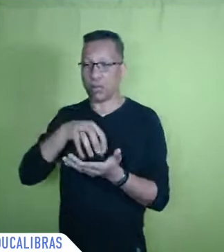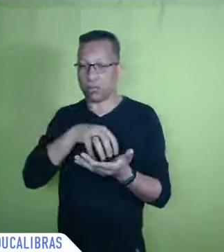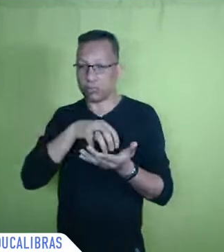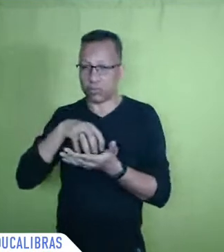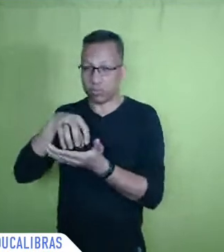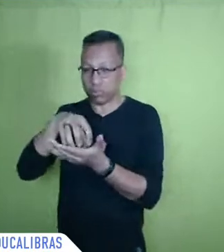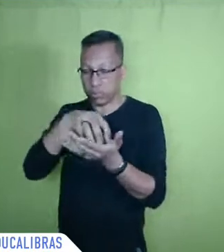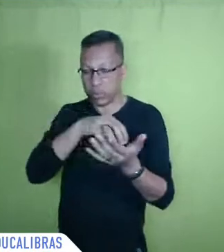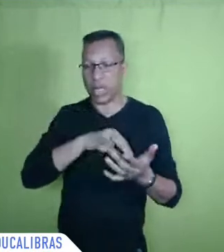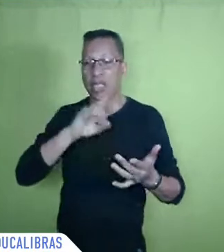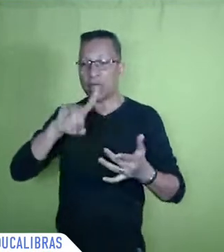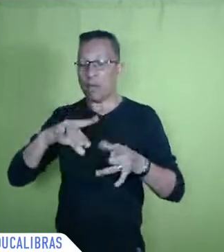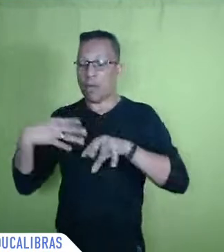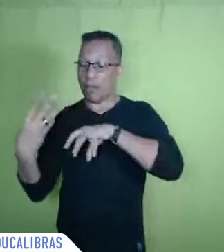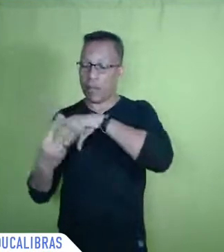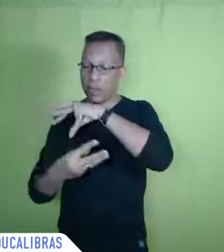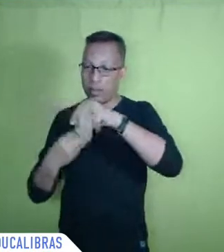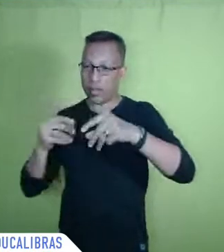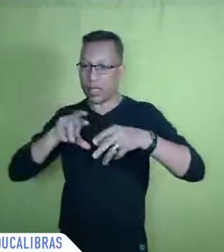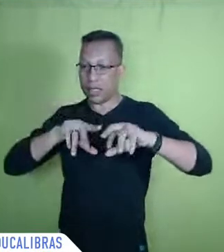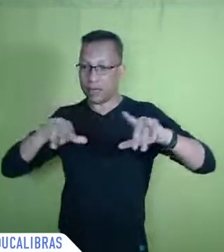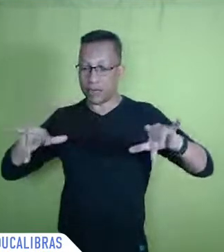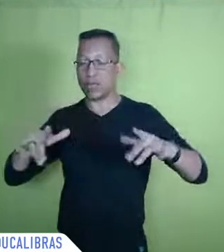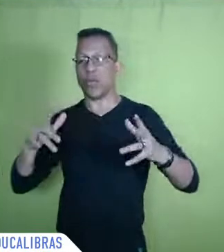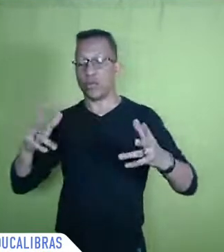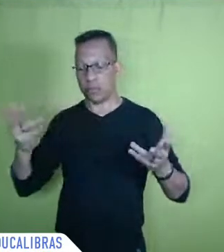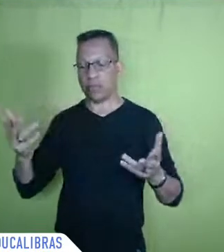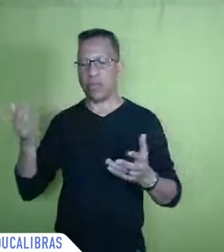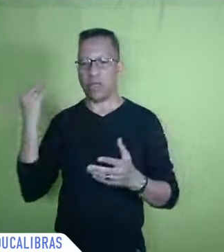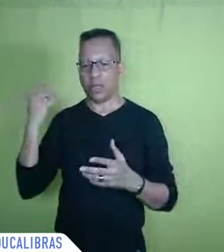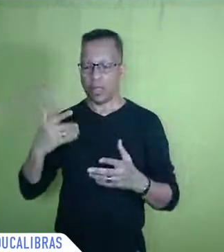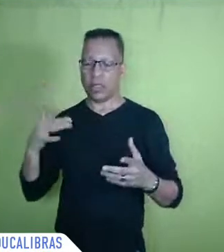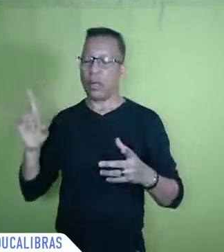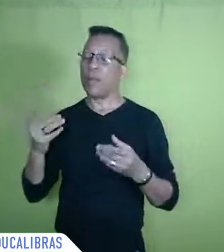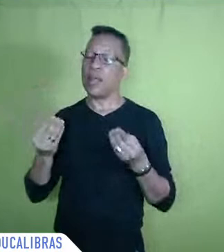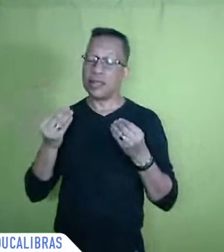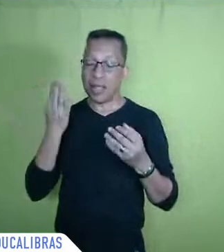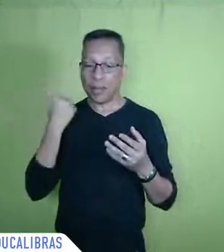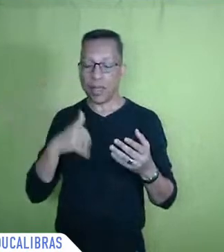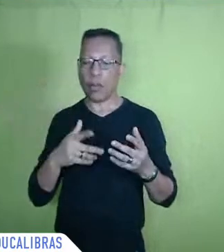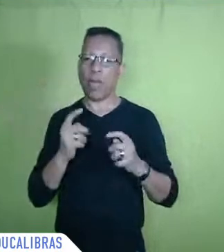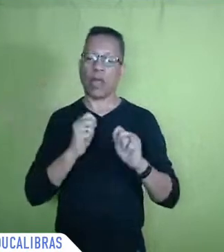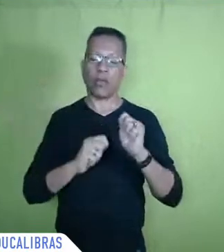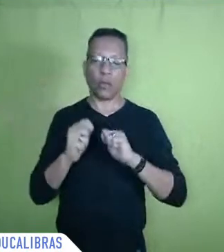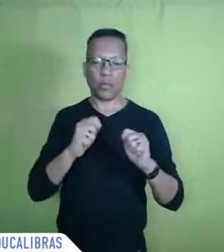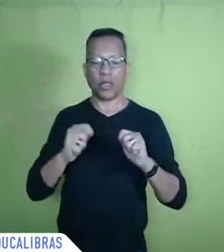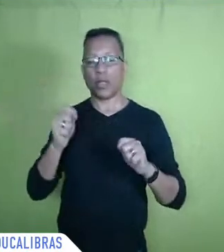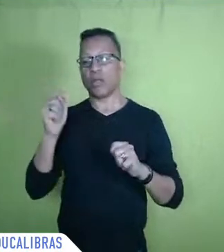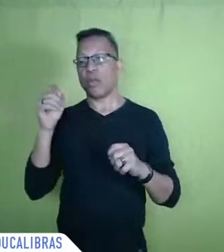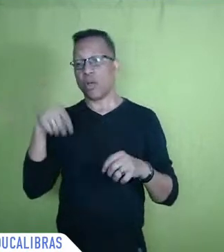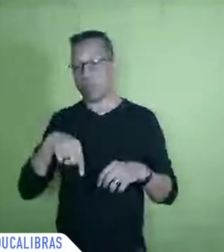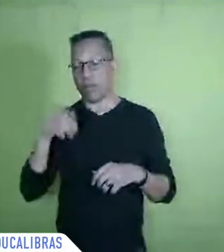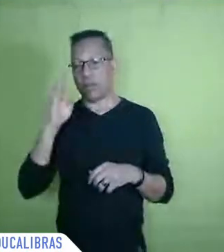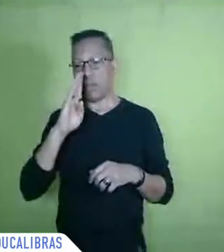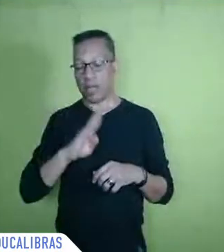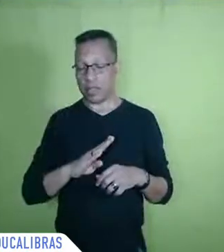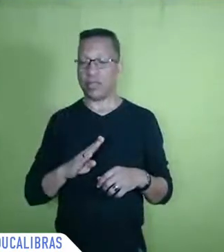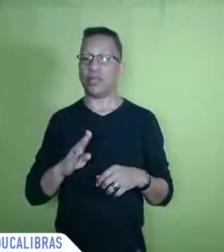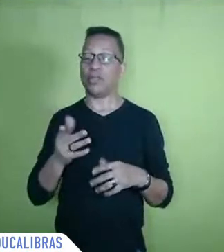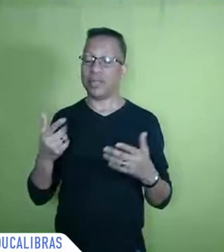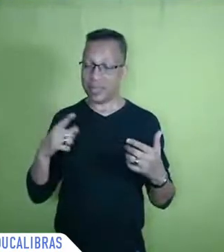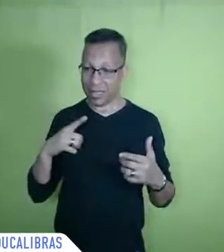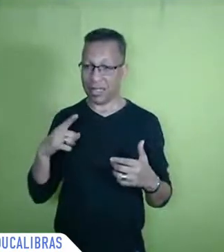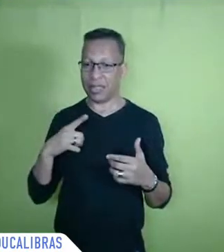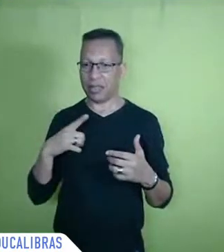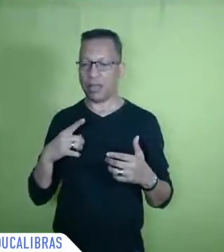economy, obviously. I mean, we could talk about various different types of policies, and it